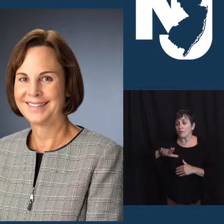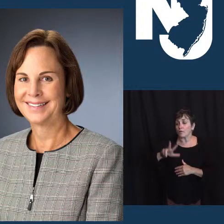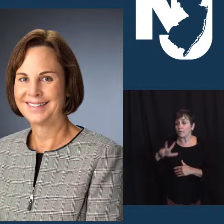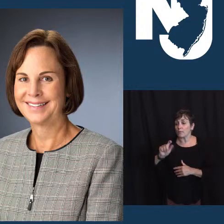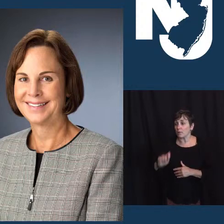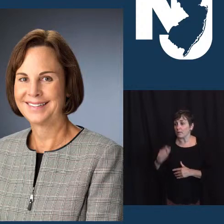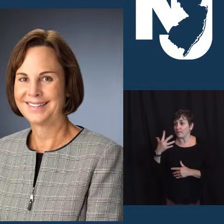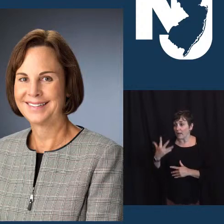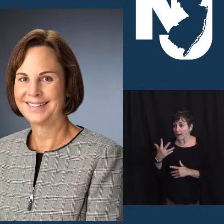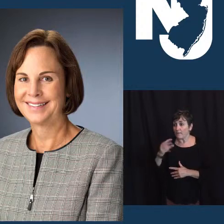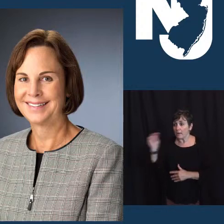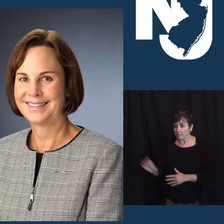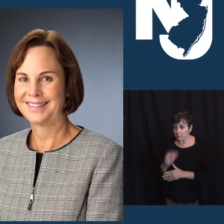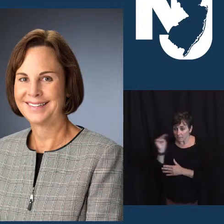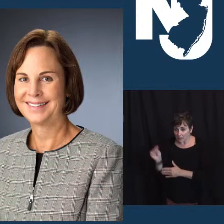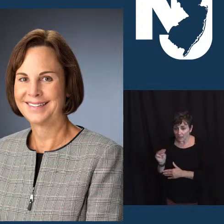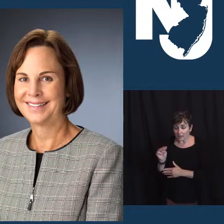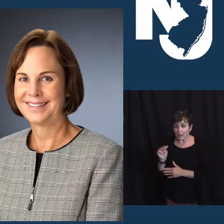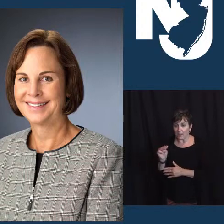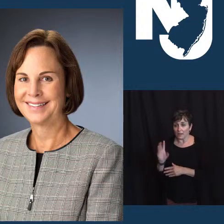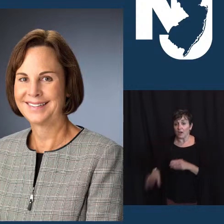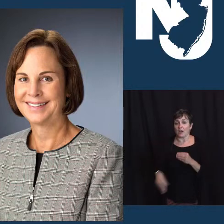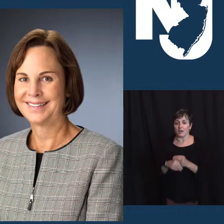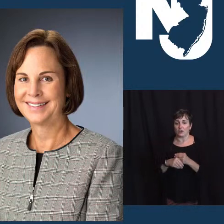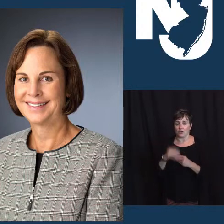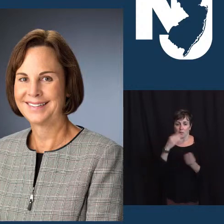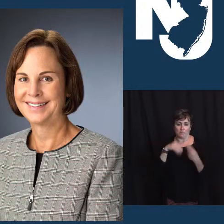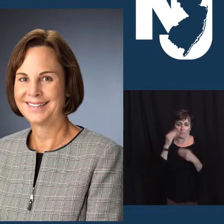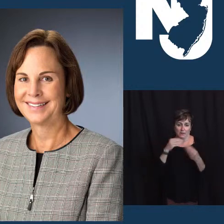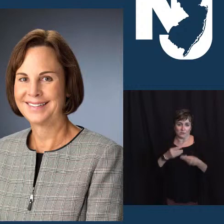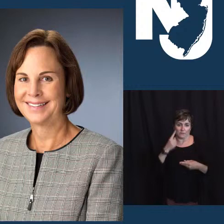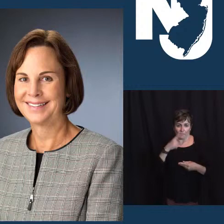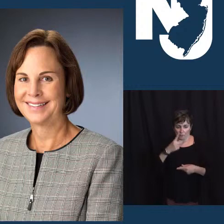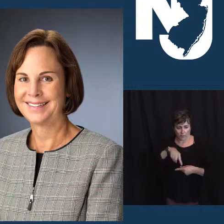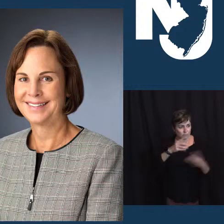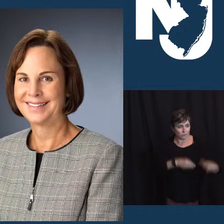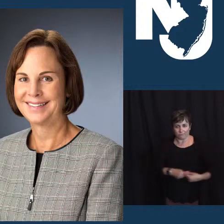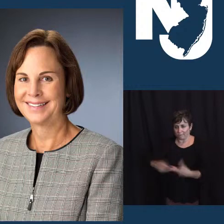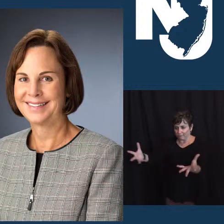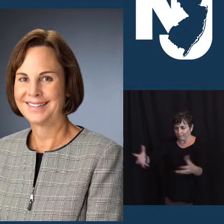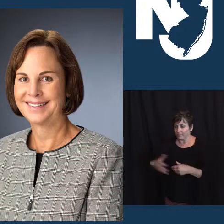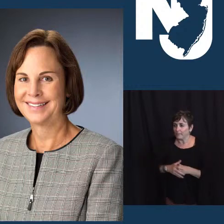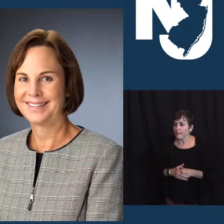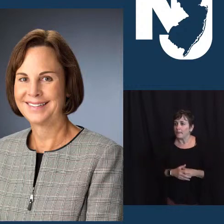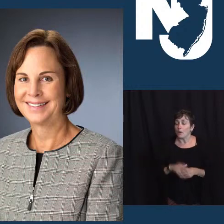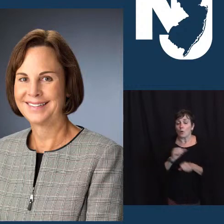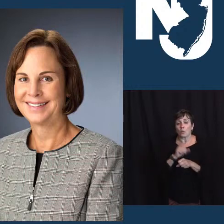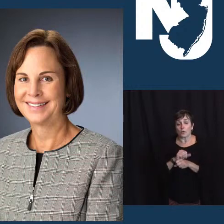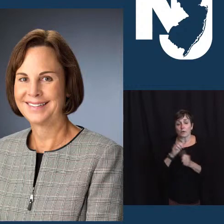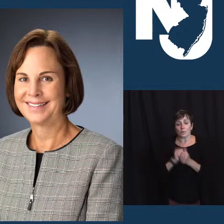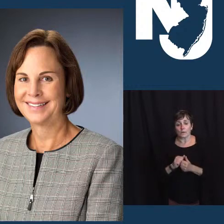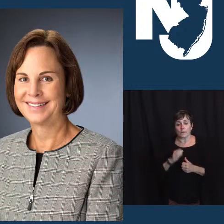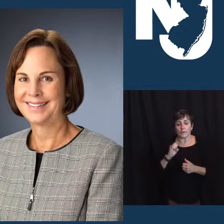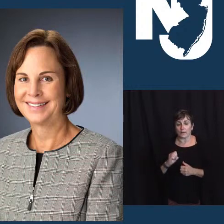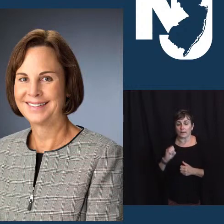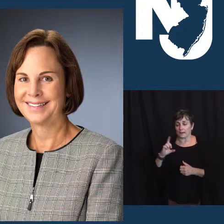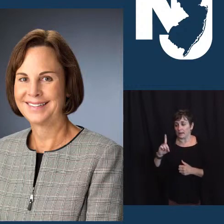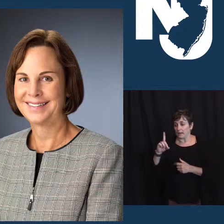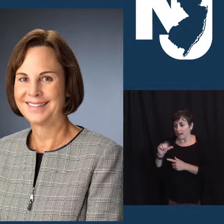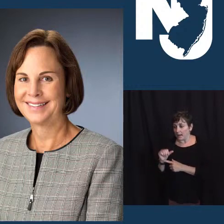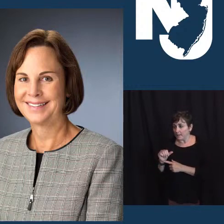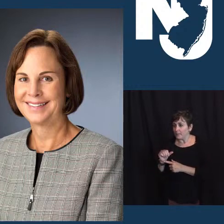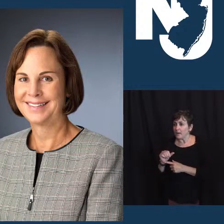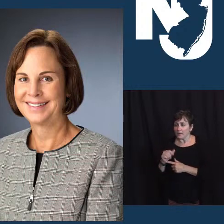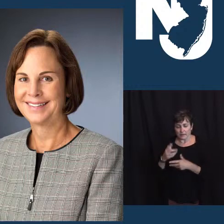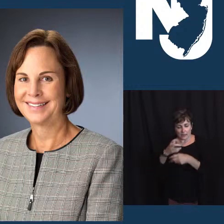3.5 million additional meals. Working alongside the Economic Development Authority, Fulfill was able to receive